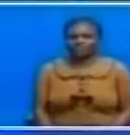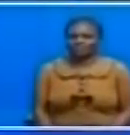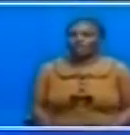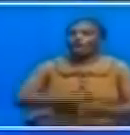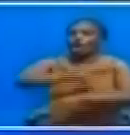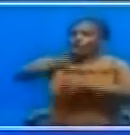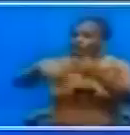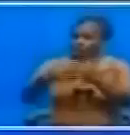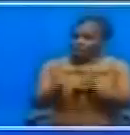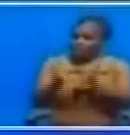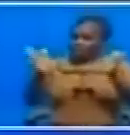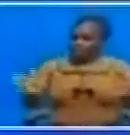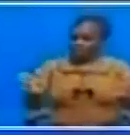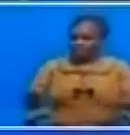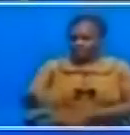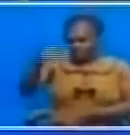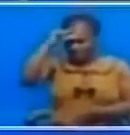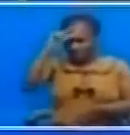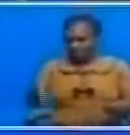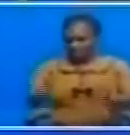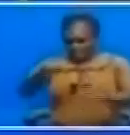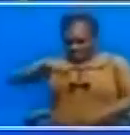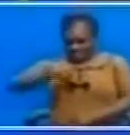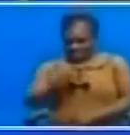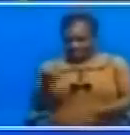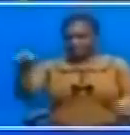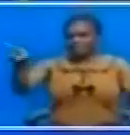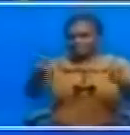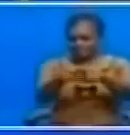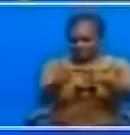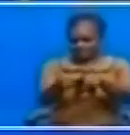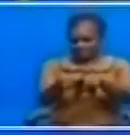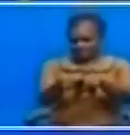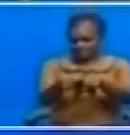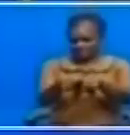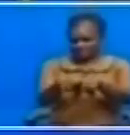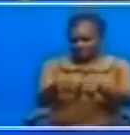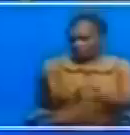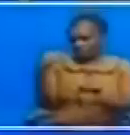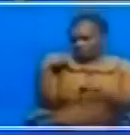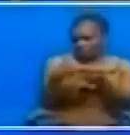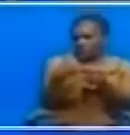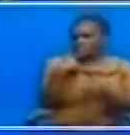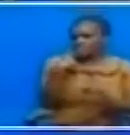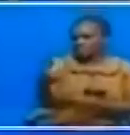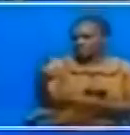All public and state officers, myself included, number approximately